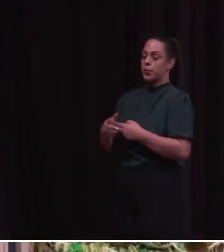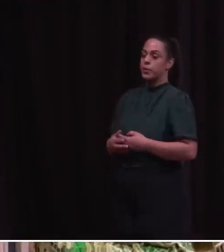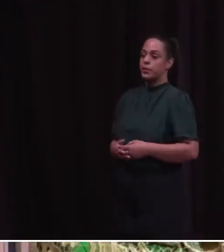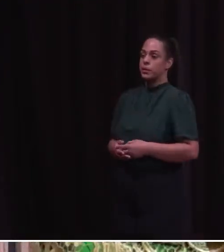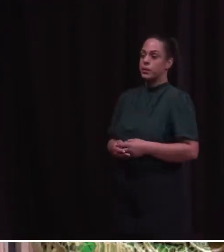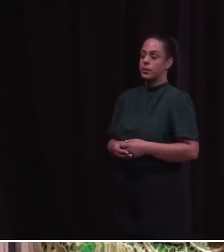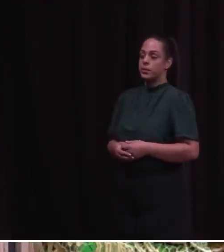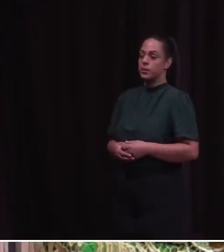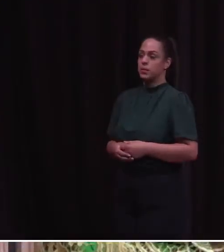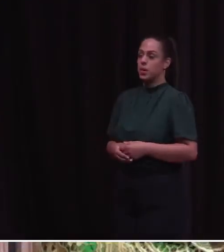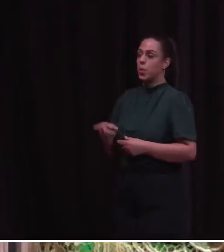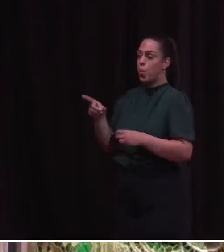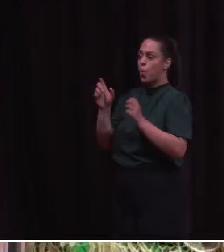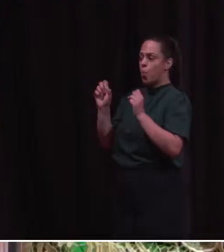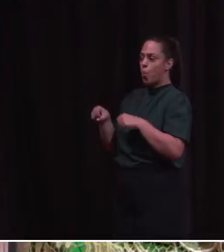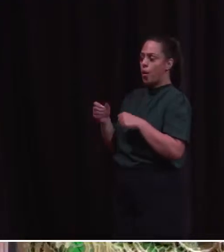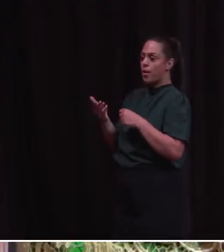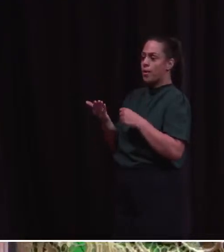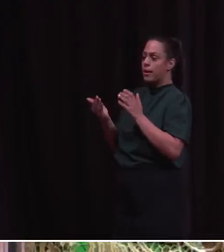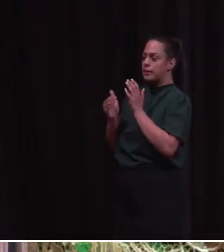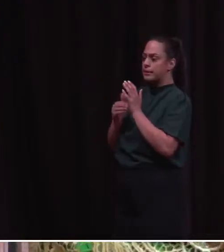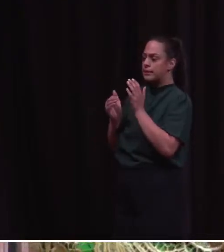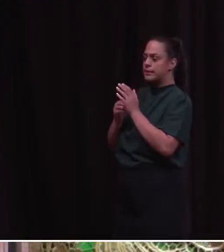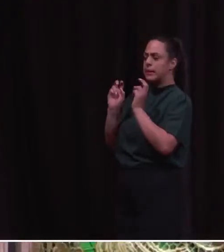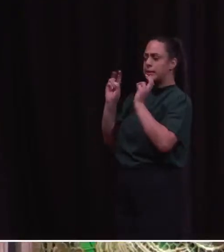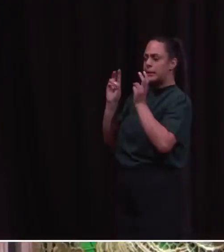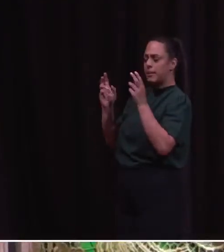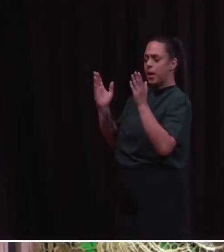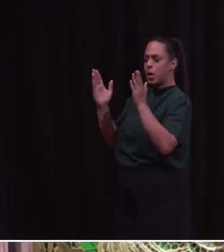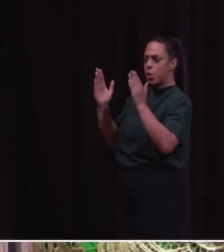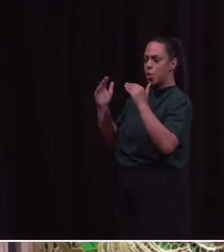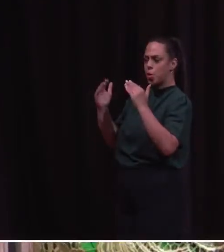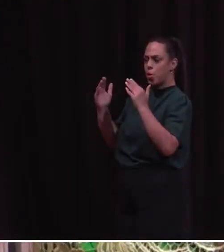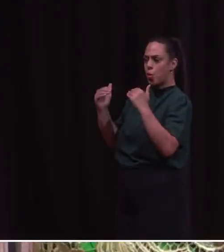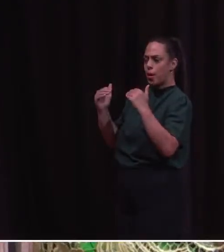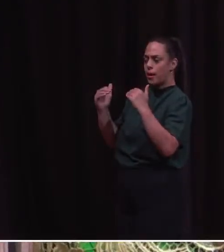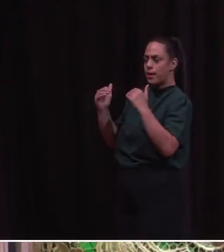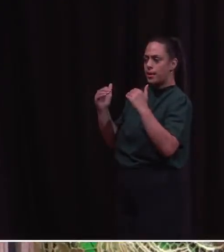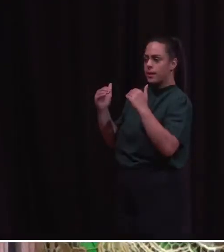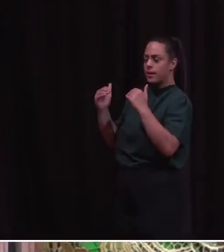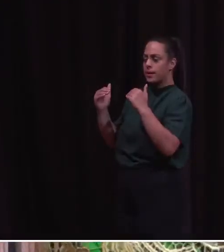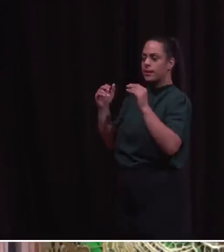more on this point and explain these categorizations in detail?